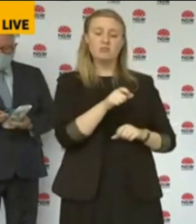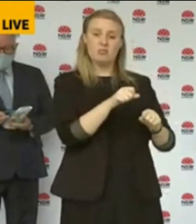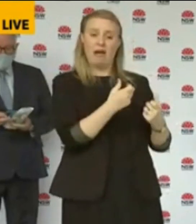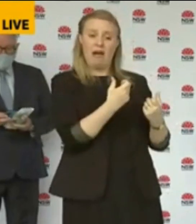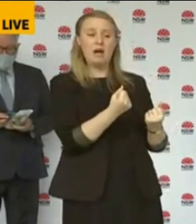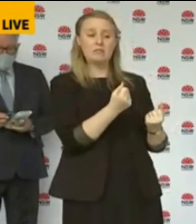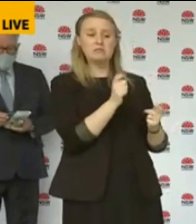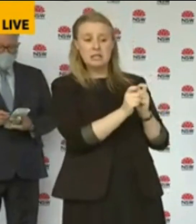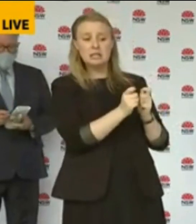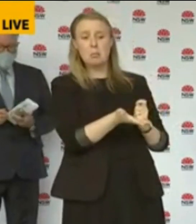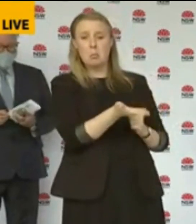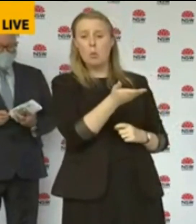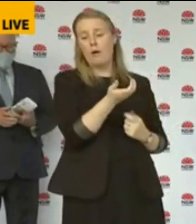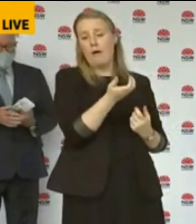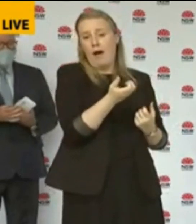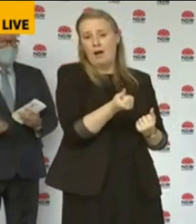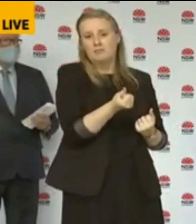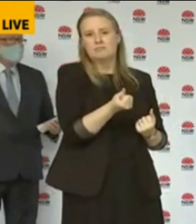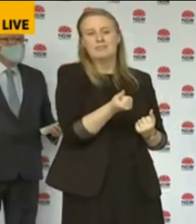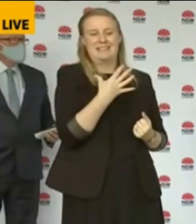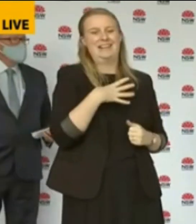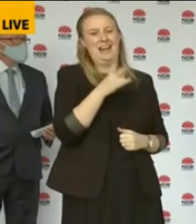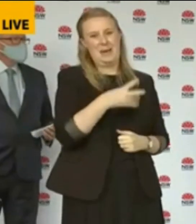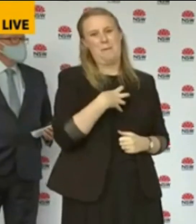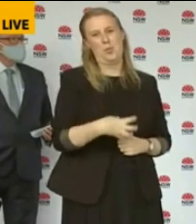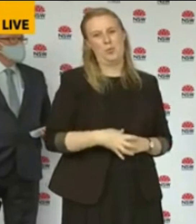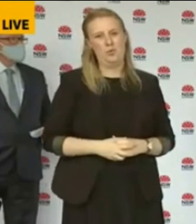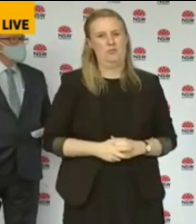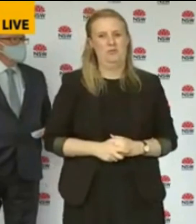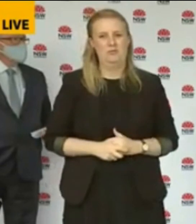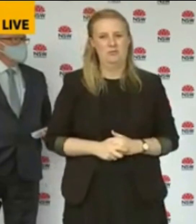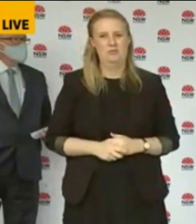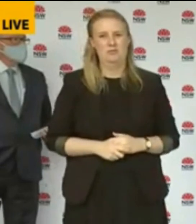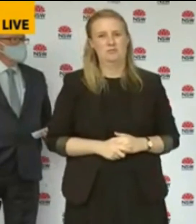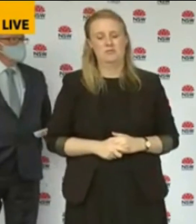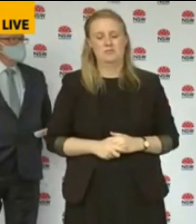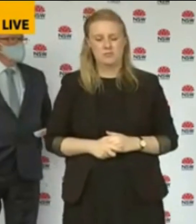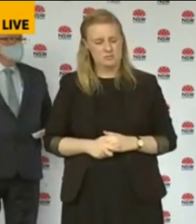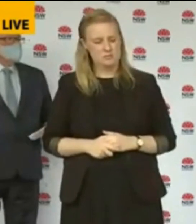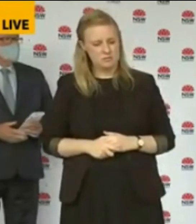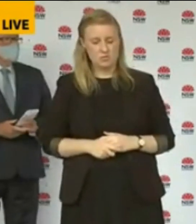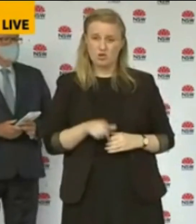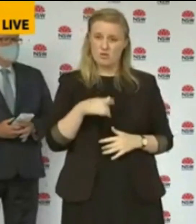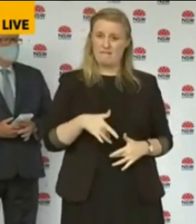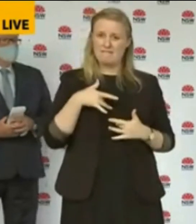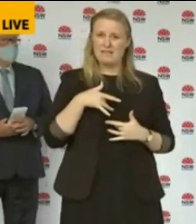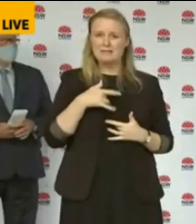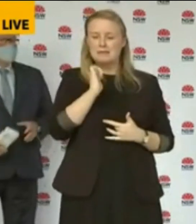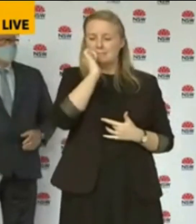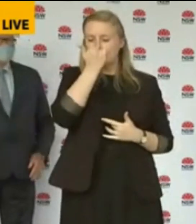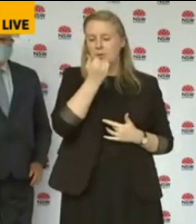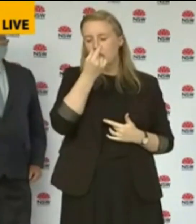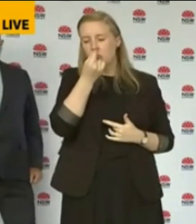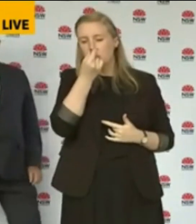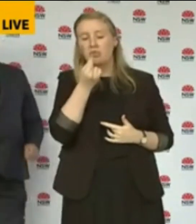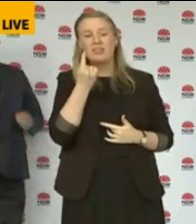a time where every day counts. And so my message to you would be, if you think you've got a bit of a runny nose